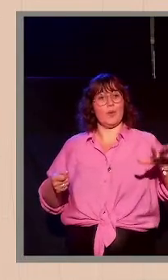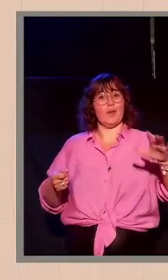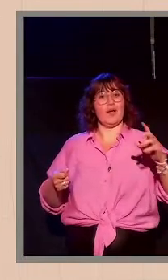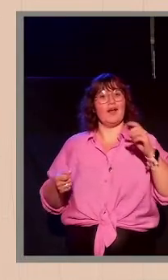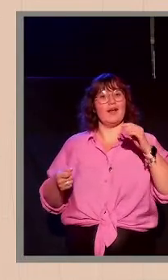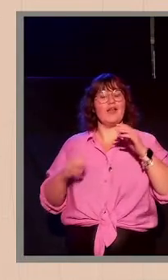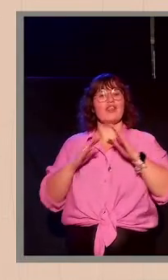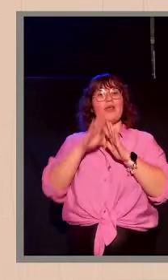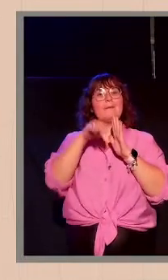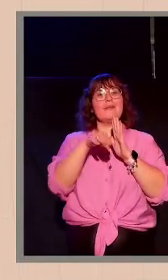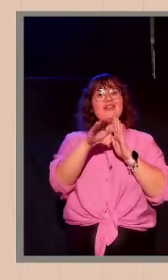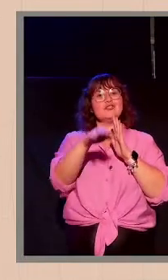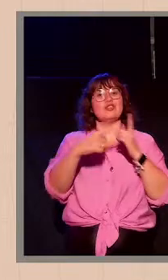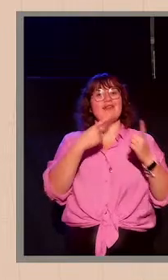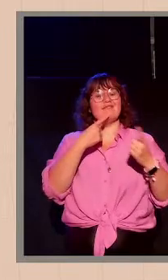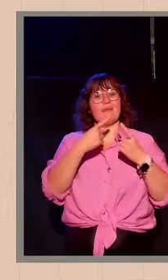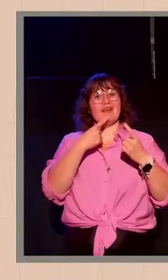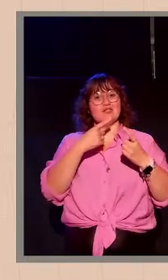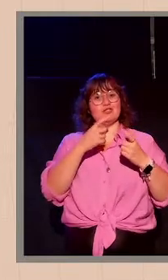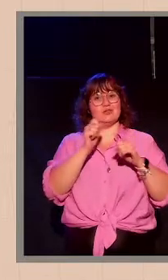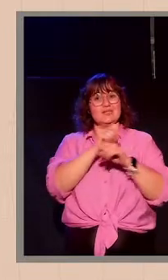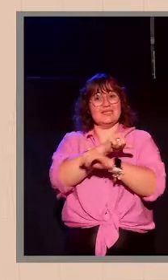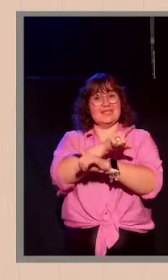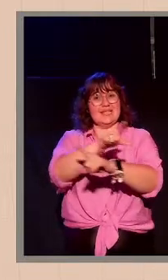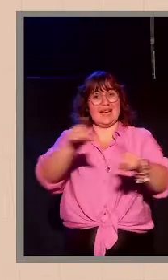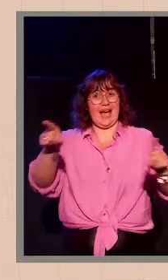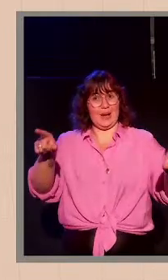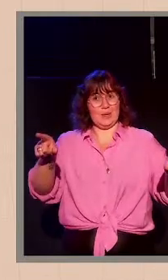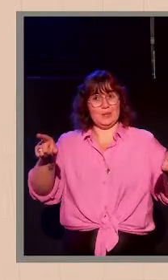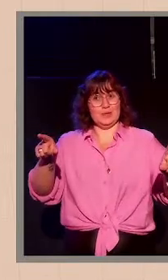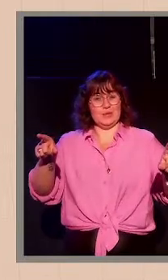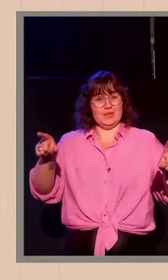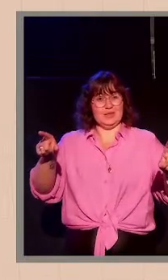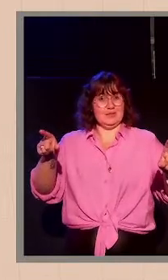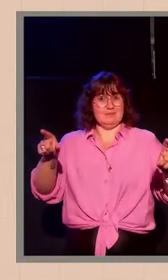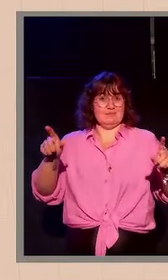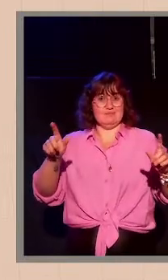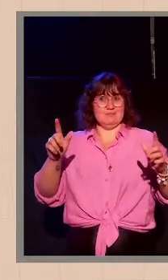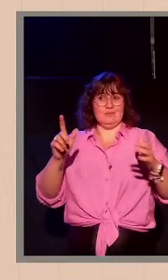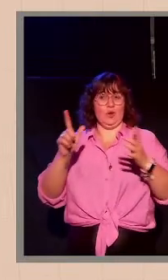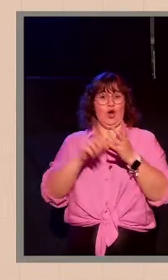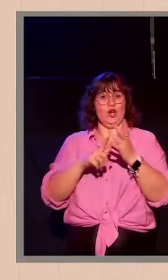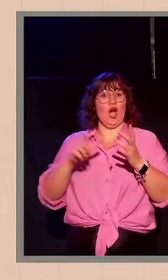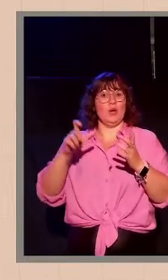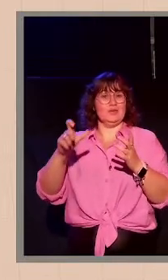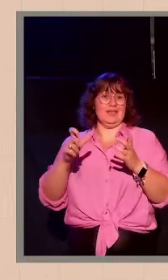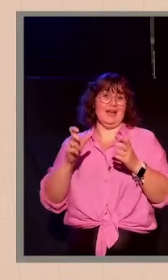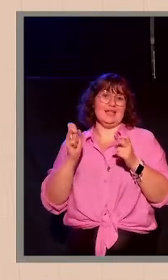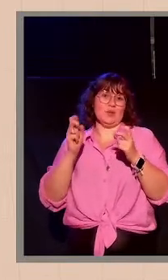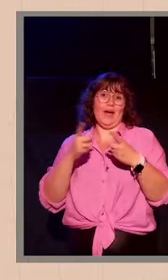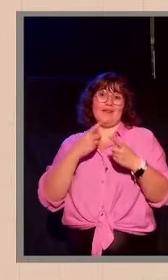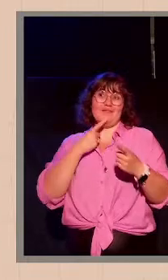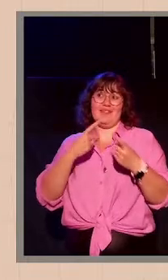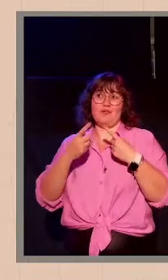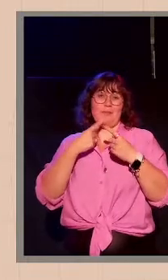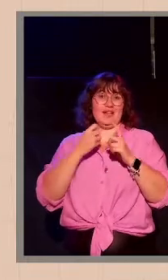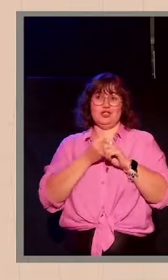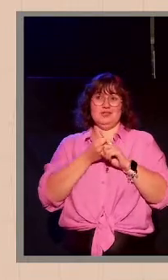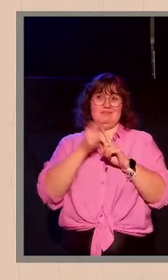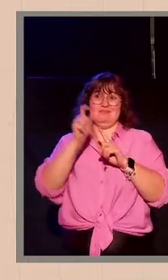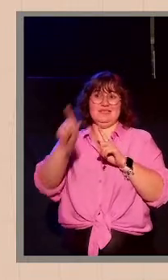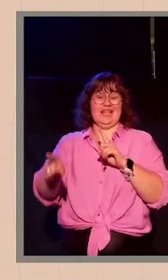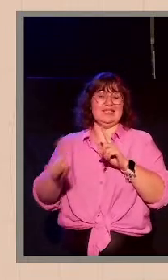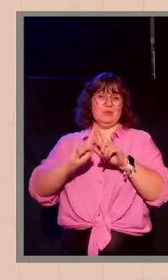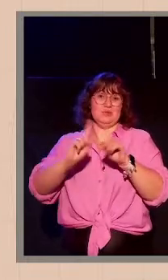pitch information, and that's sending that out on OSC, which is just a way of sending data between